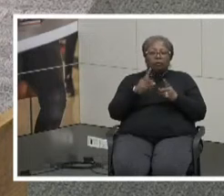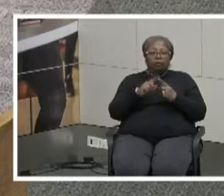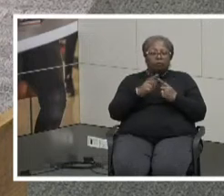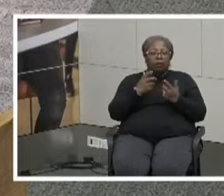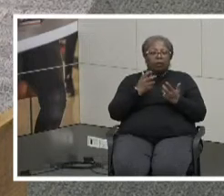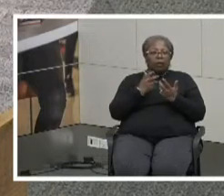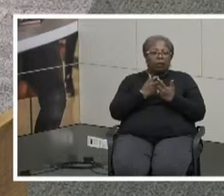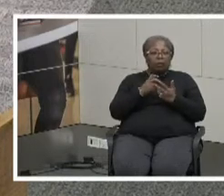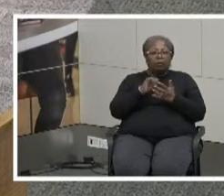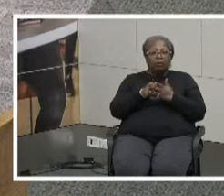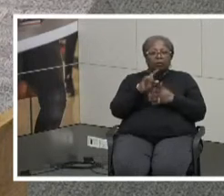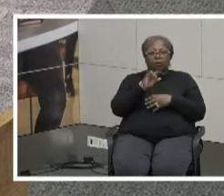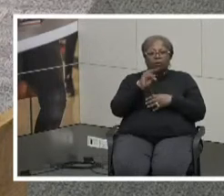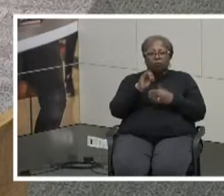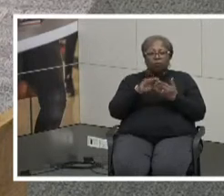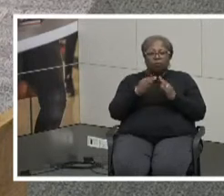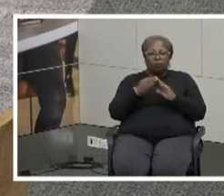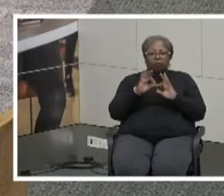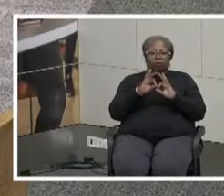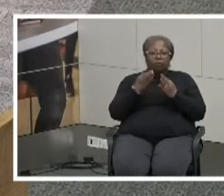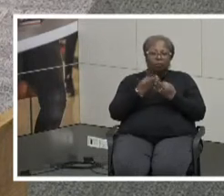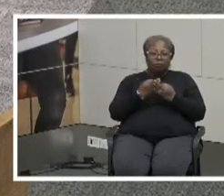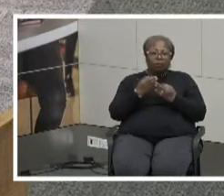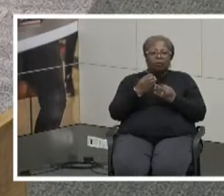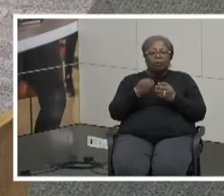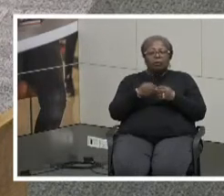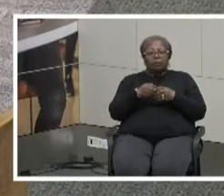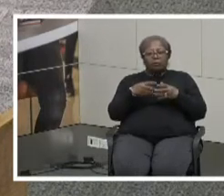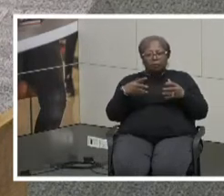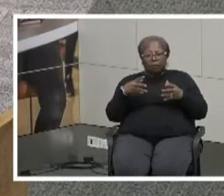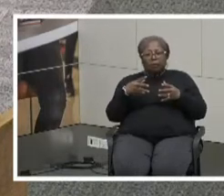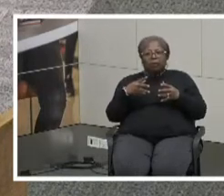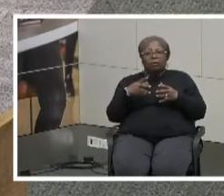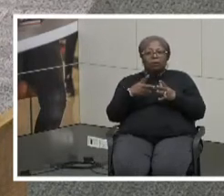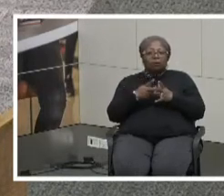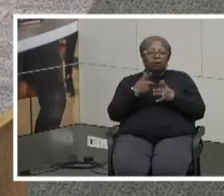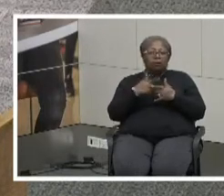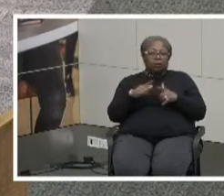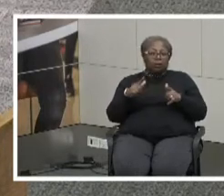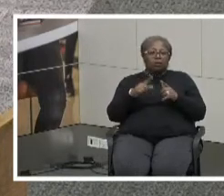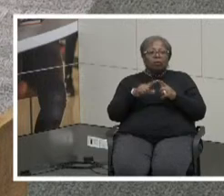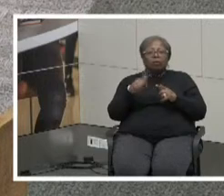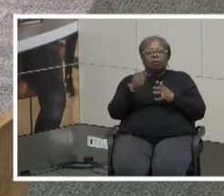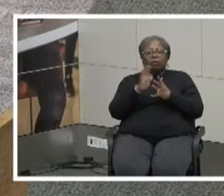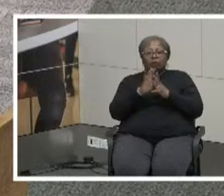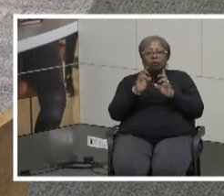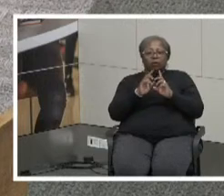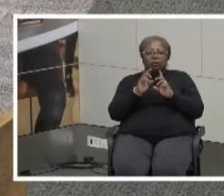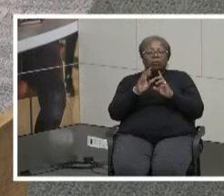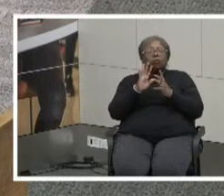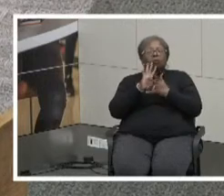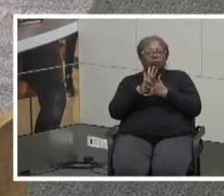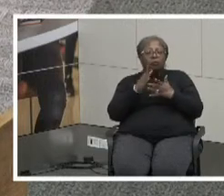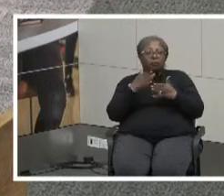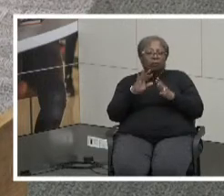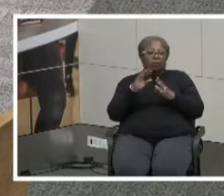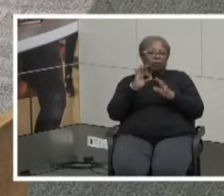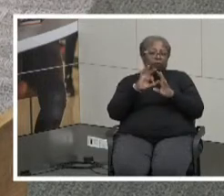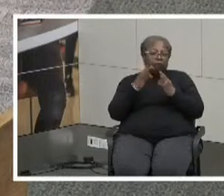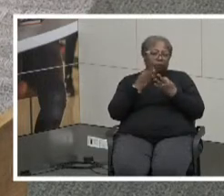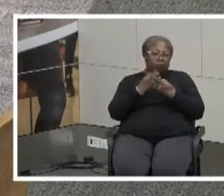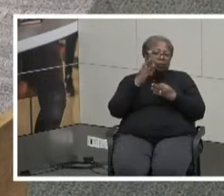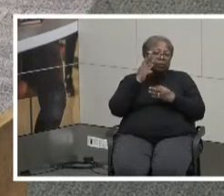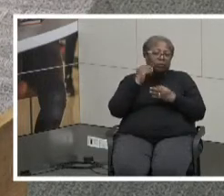accommodate the zone and Community families and I urge you to expand the 8020 dual language model to other school districts allow more families to experience